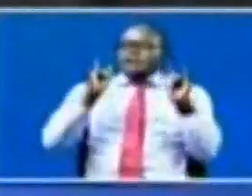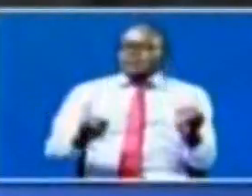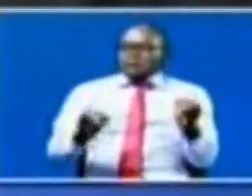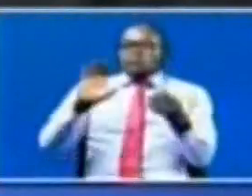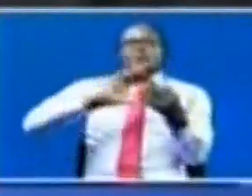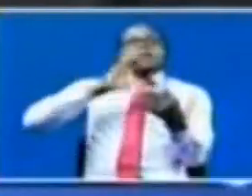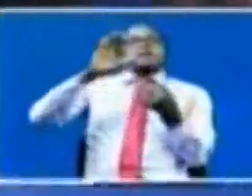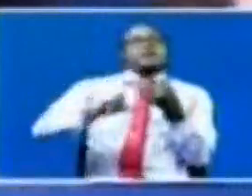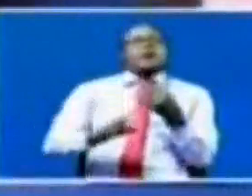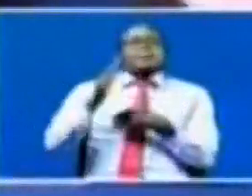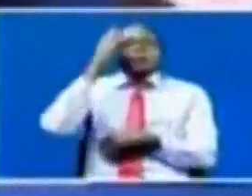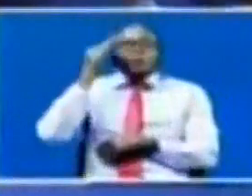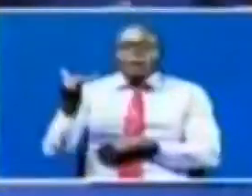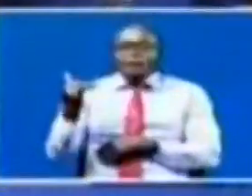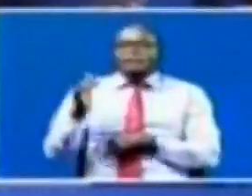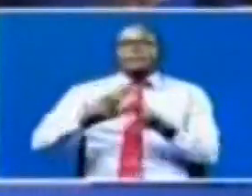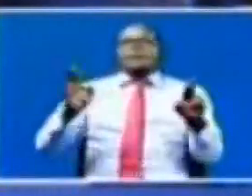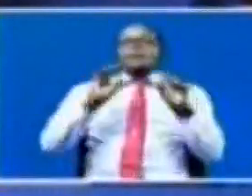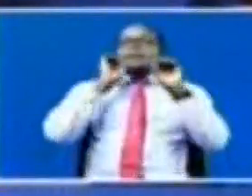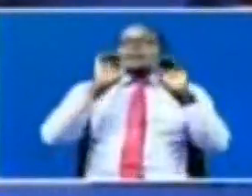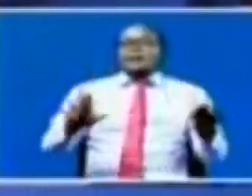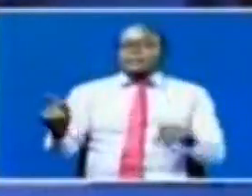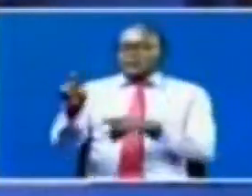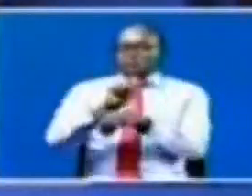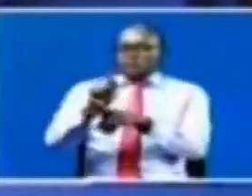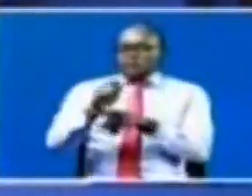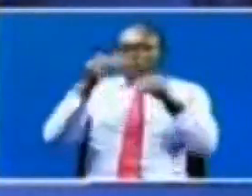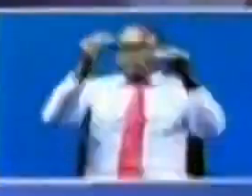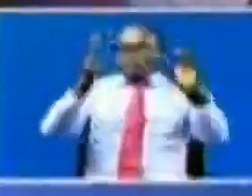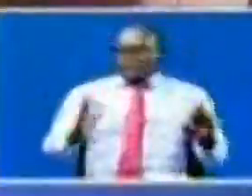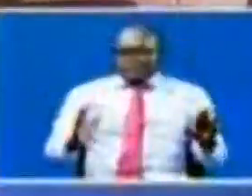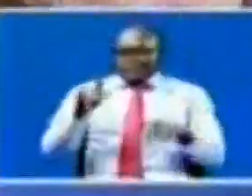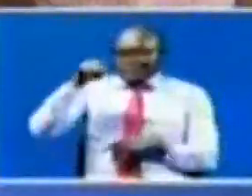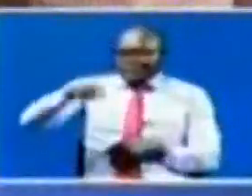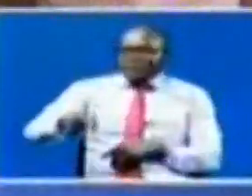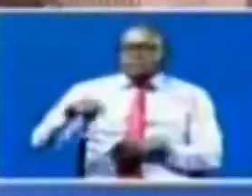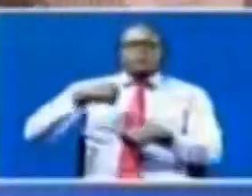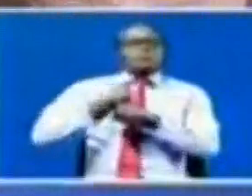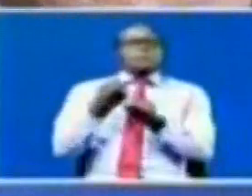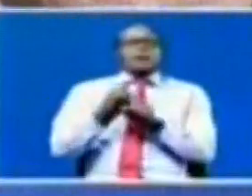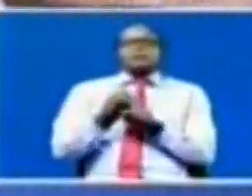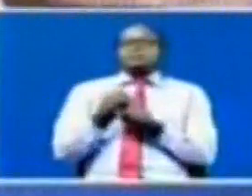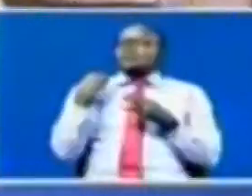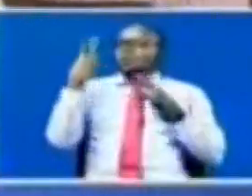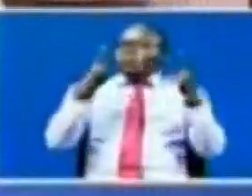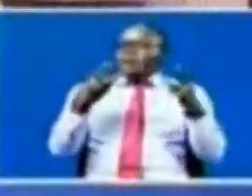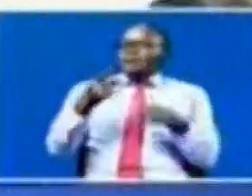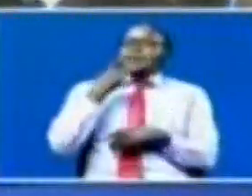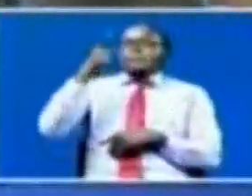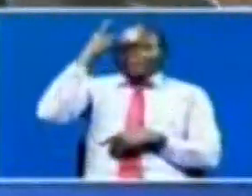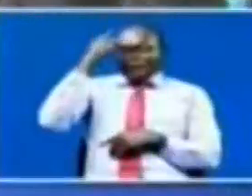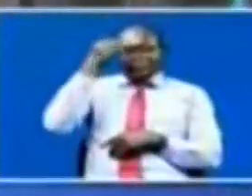competence-based curriculum due to lack of preparedness and training of tutors. This created anxiety among parents, learners